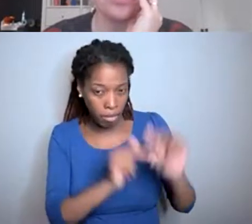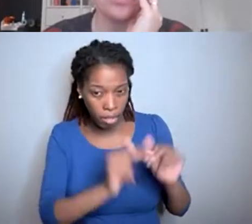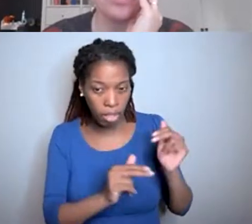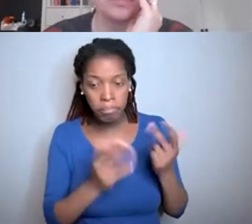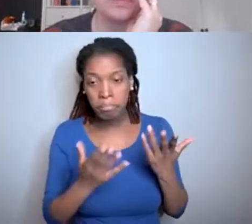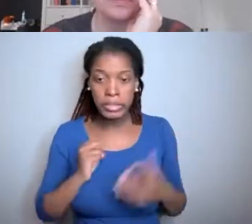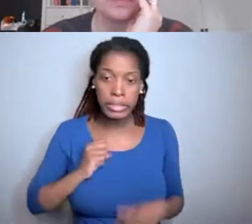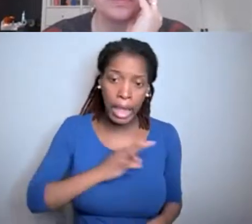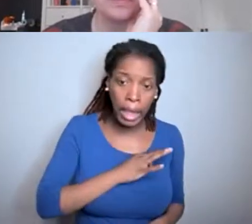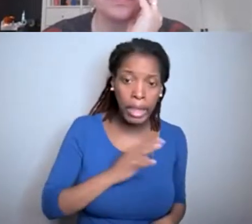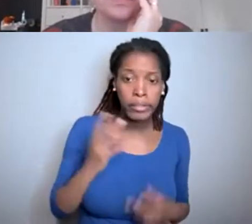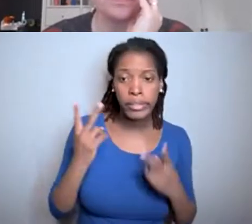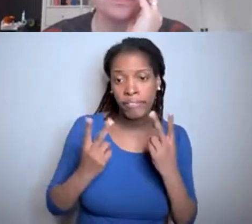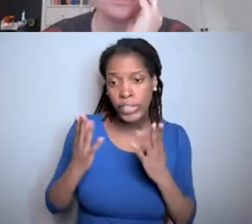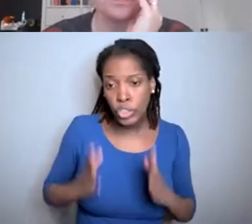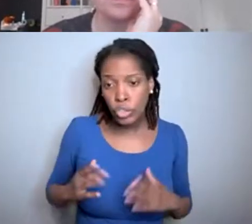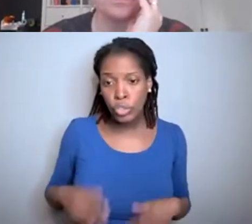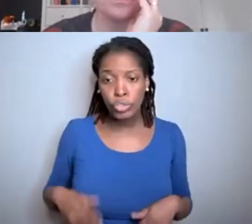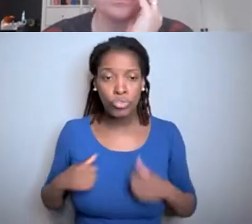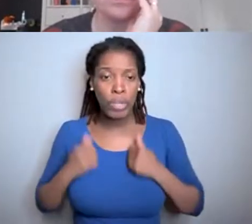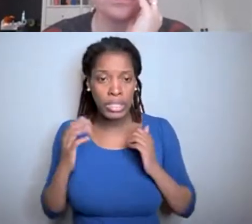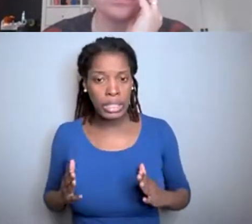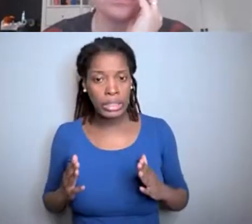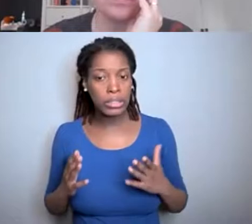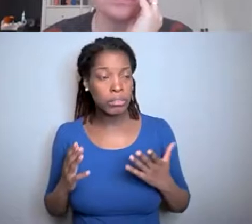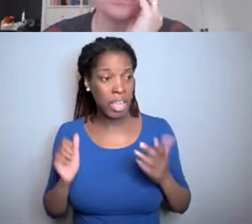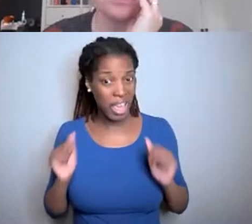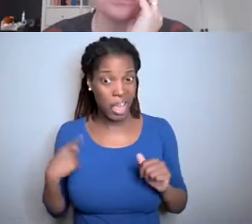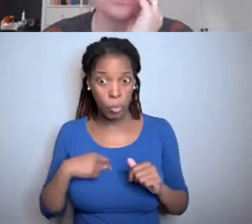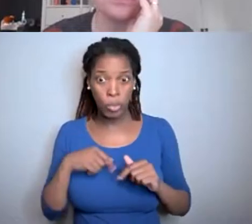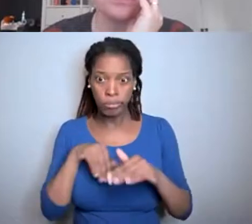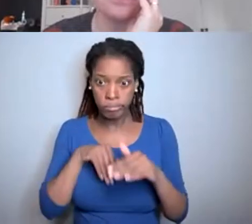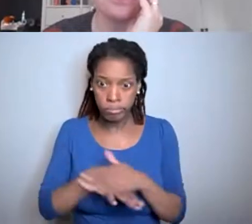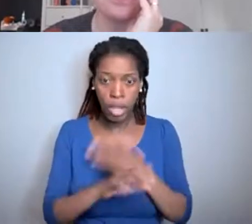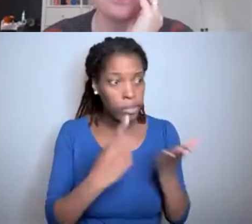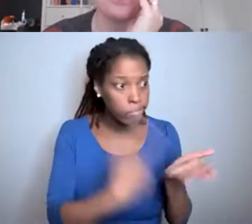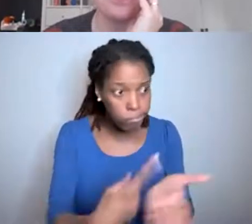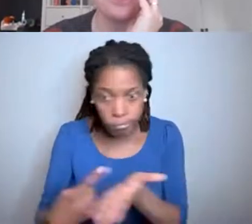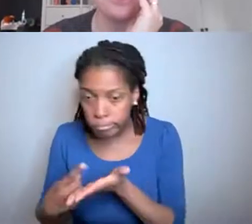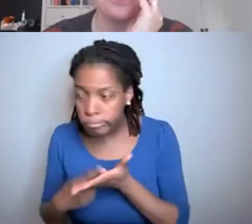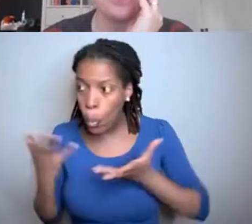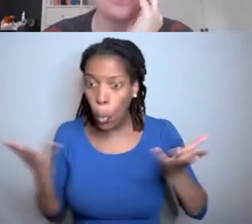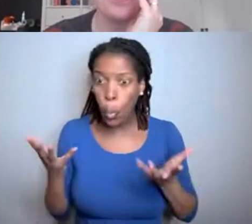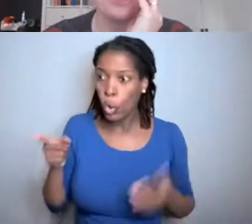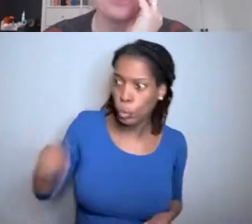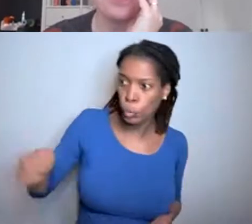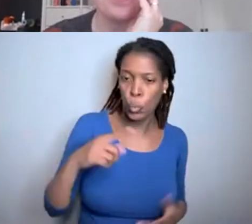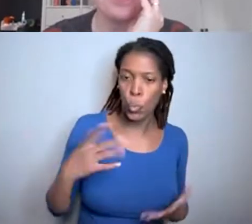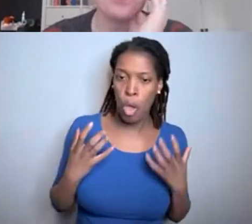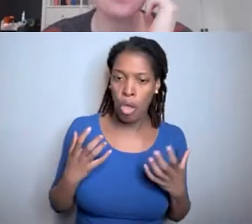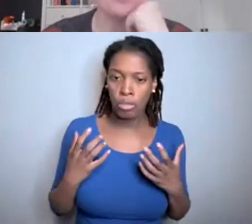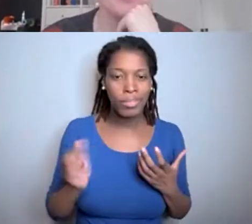or at least a conversation about what they want uh can the process of the design be participatory